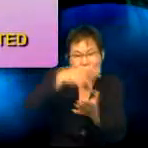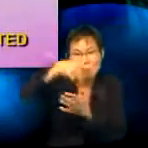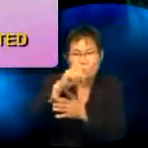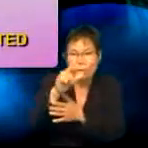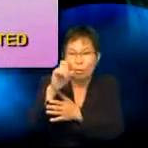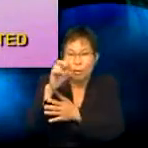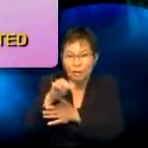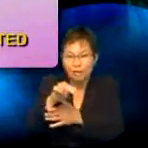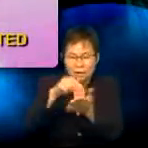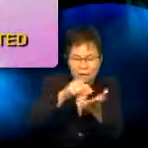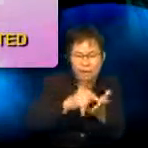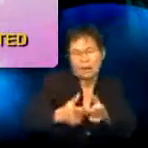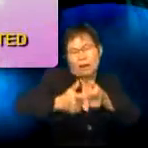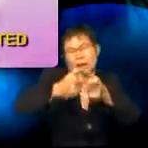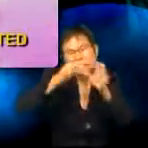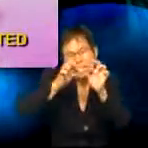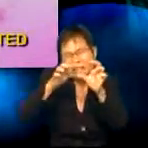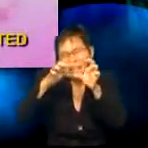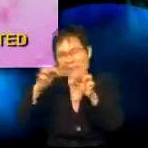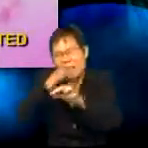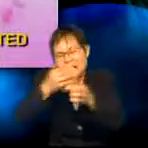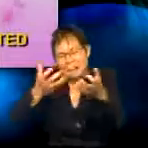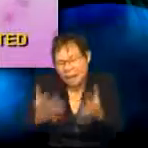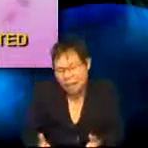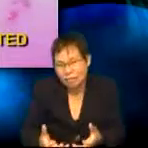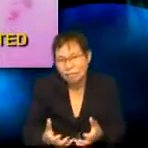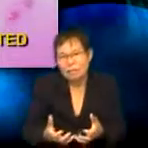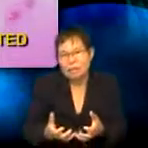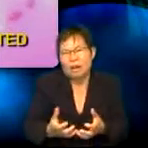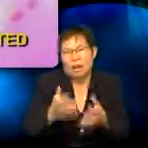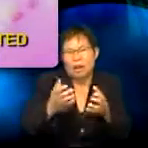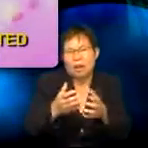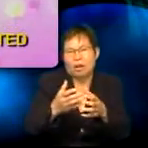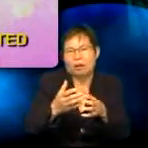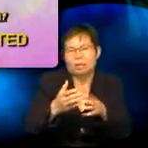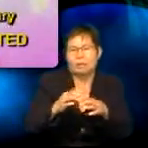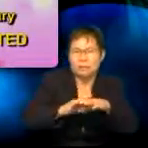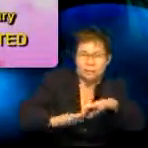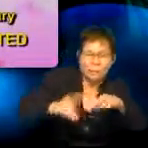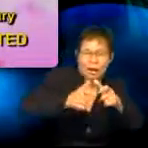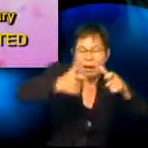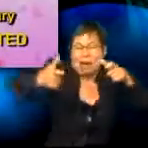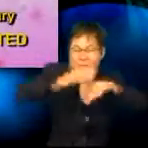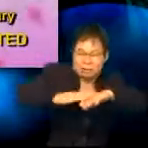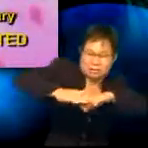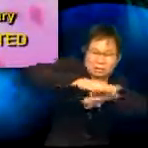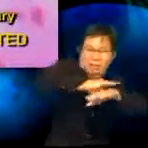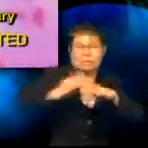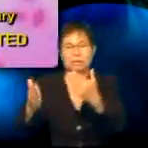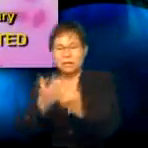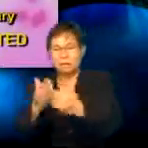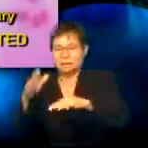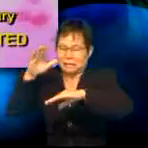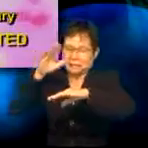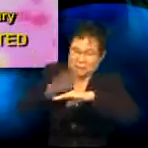grains are large, sticky, and heavy with rough surfaces so that they can easily cling to